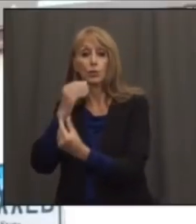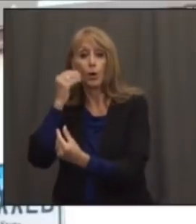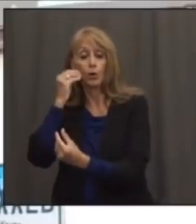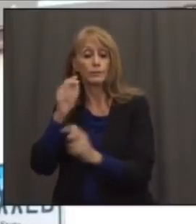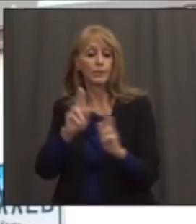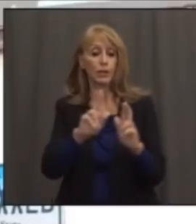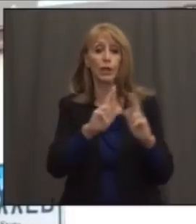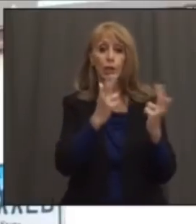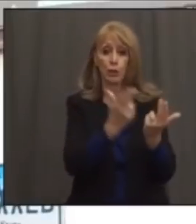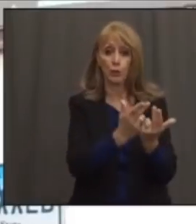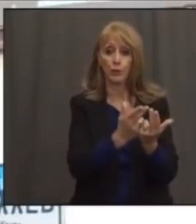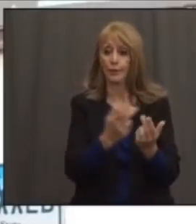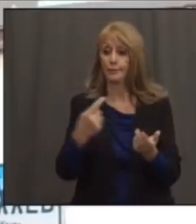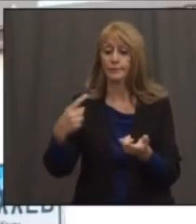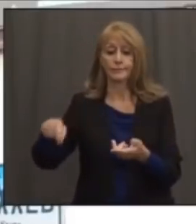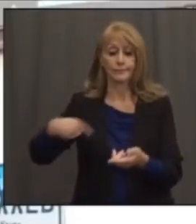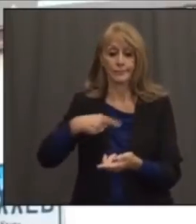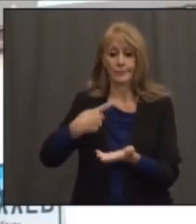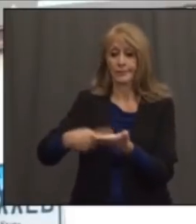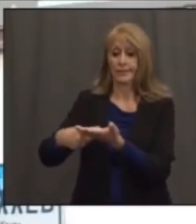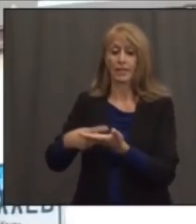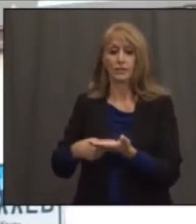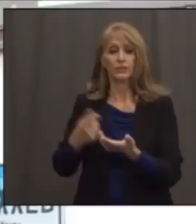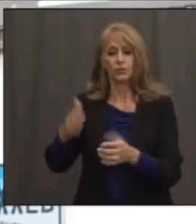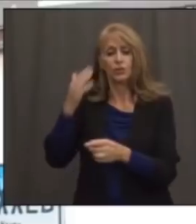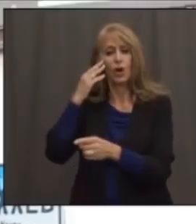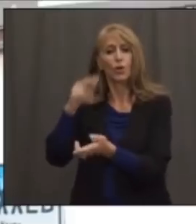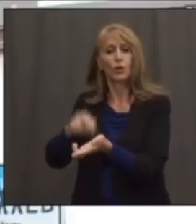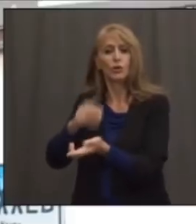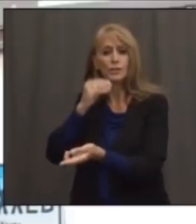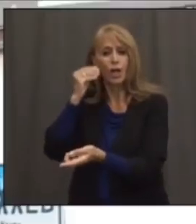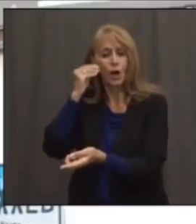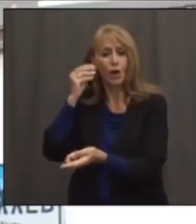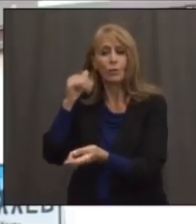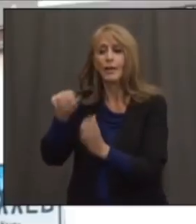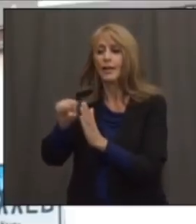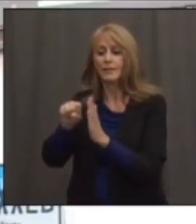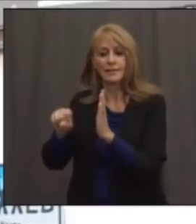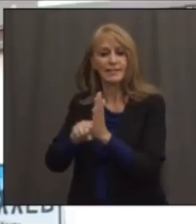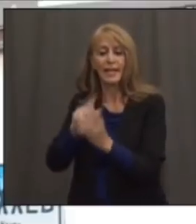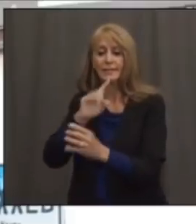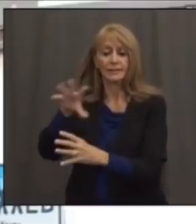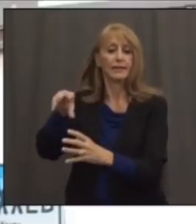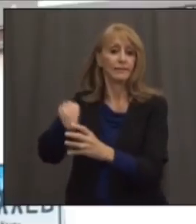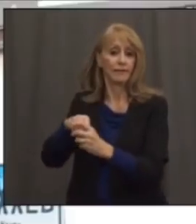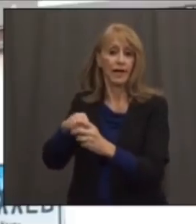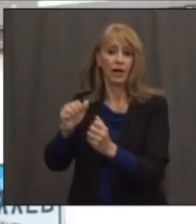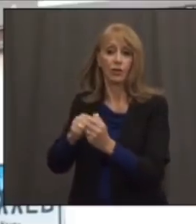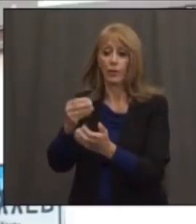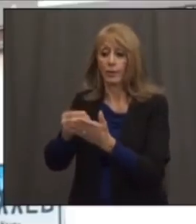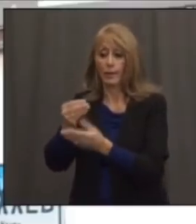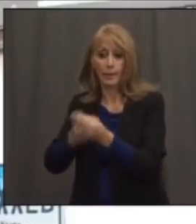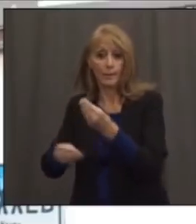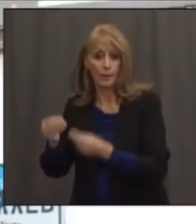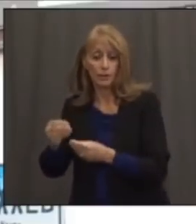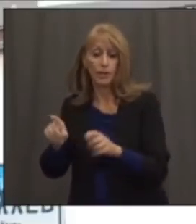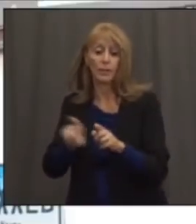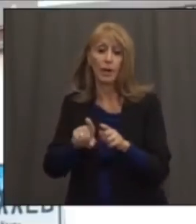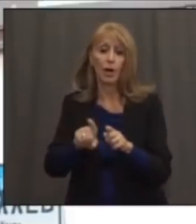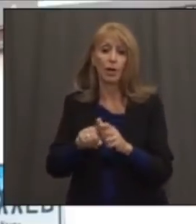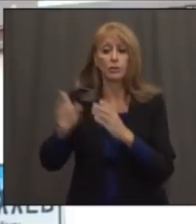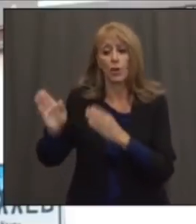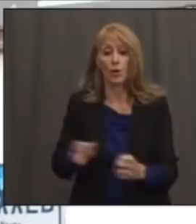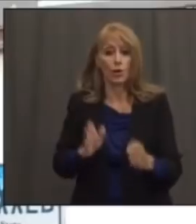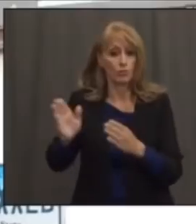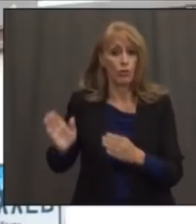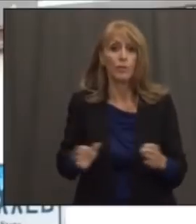back to the table. As you know, from the nursing home situation, there's a role that the state has to play both on the budgetary side, but also the preparation